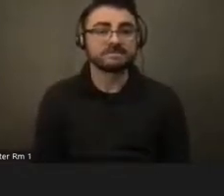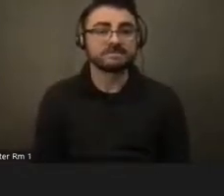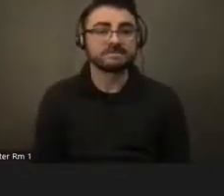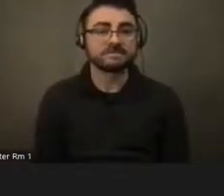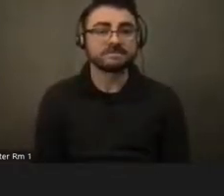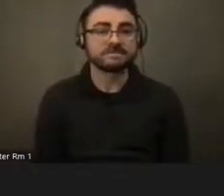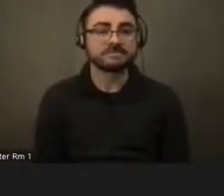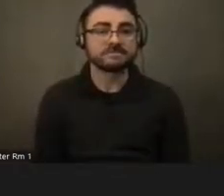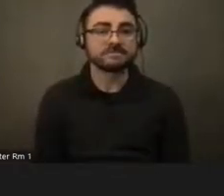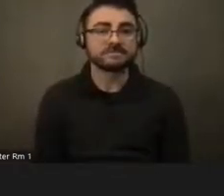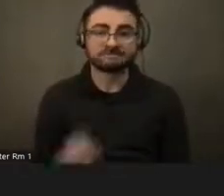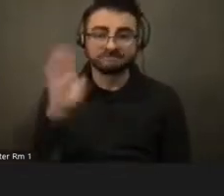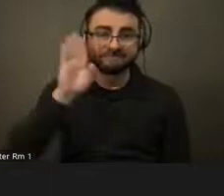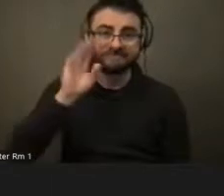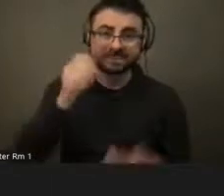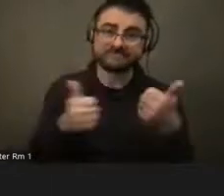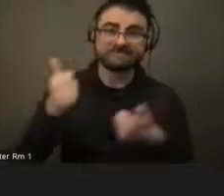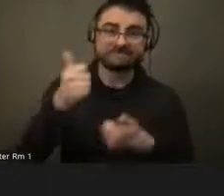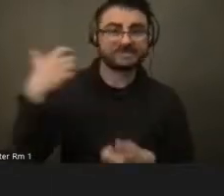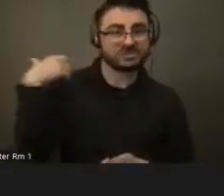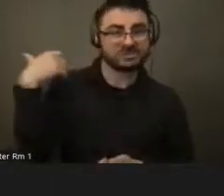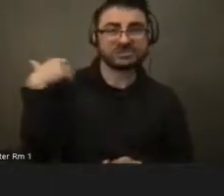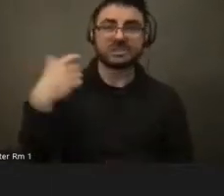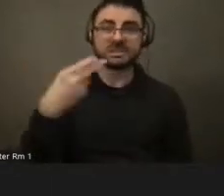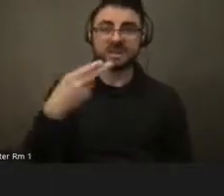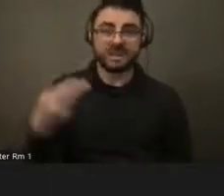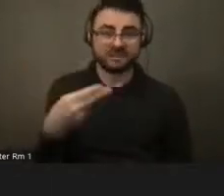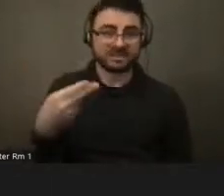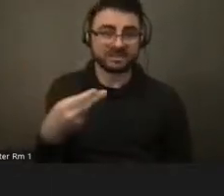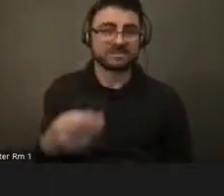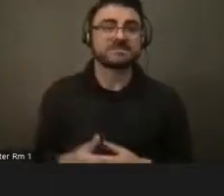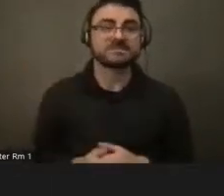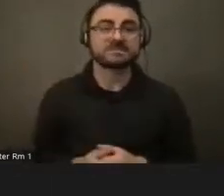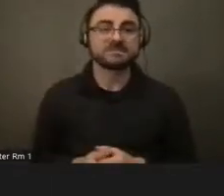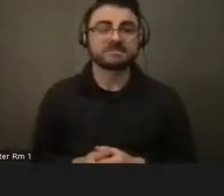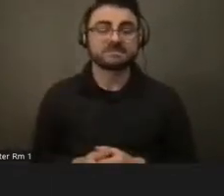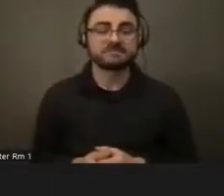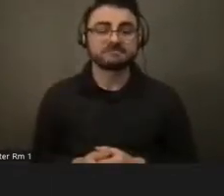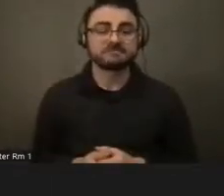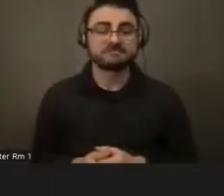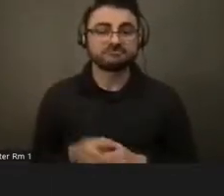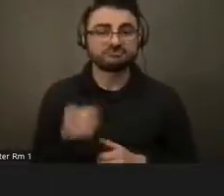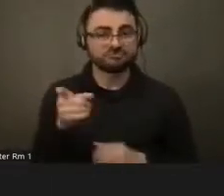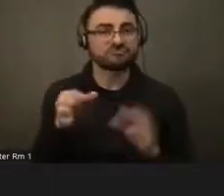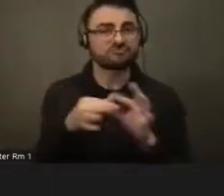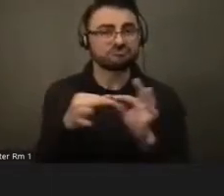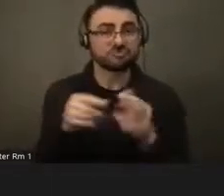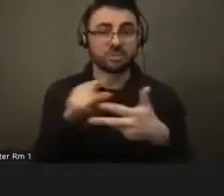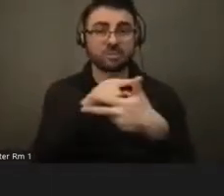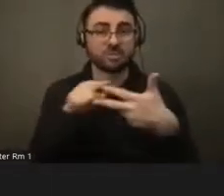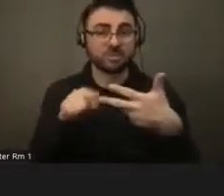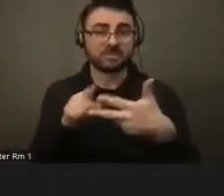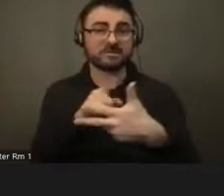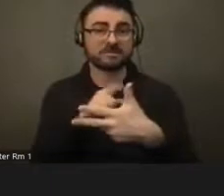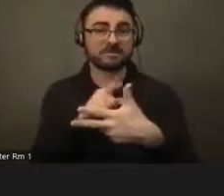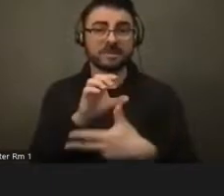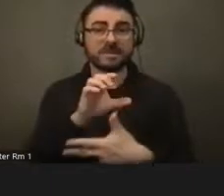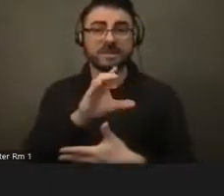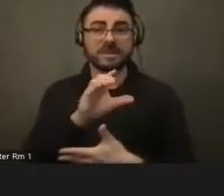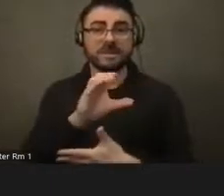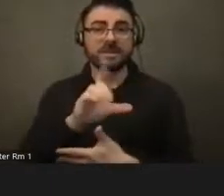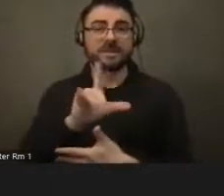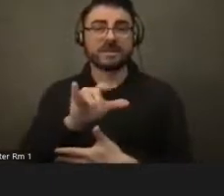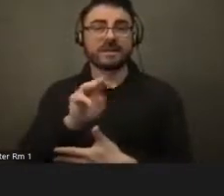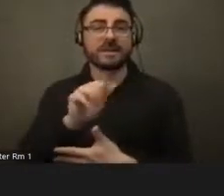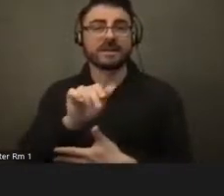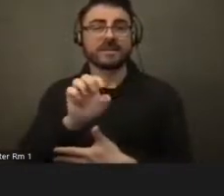Madam Chair Harrington, you said one of your 3 priorities is climate change and getting more resources